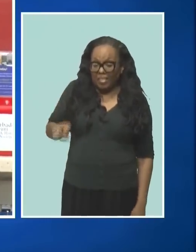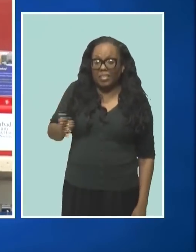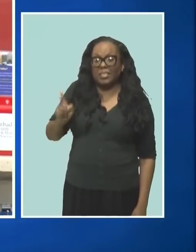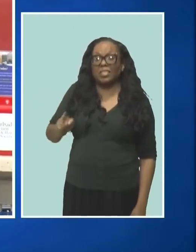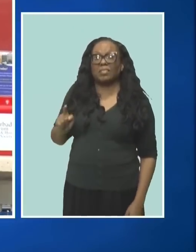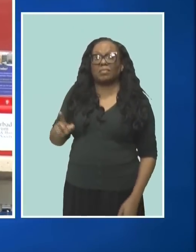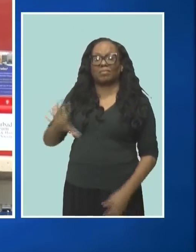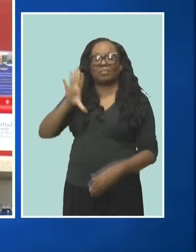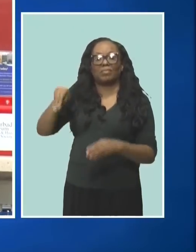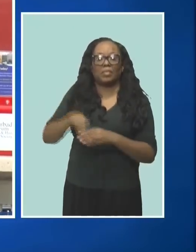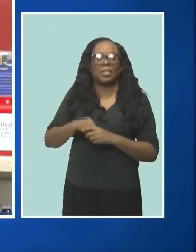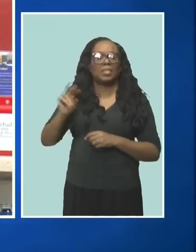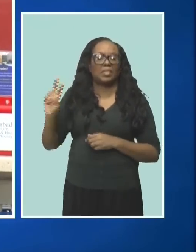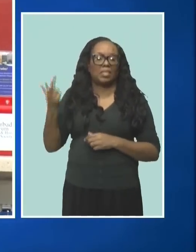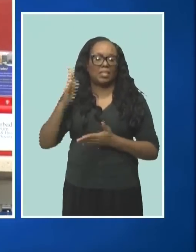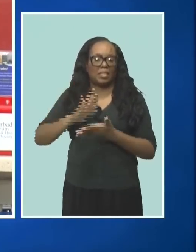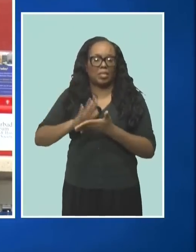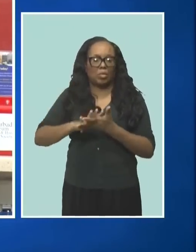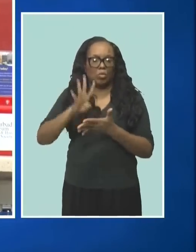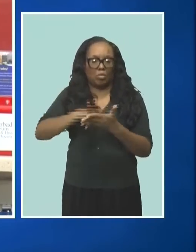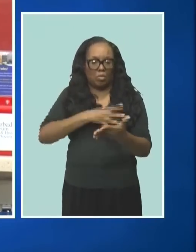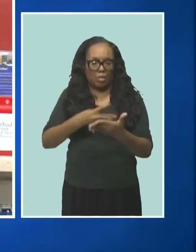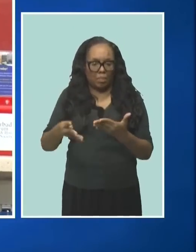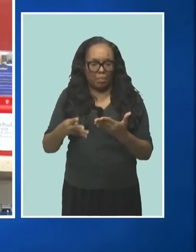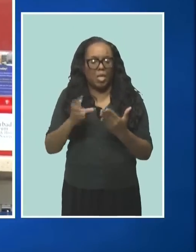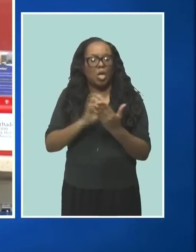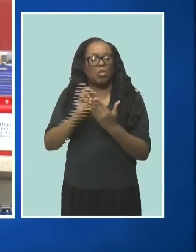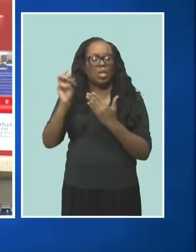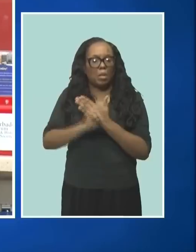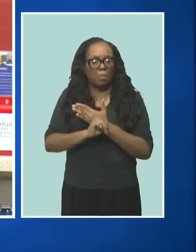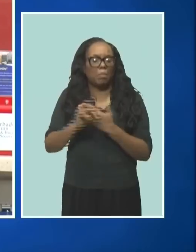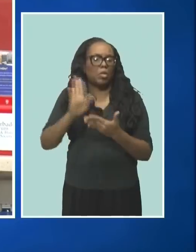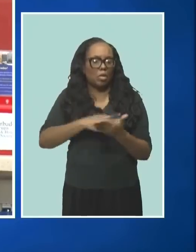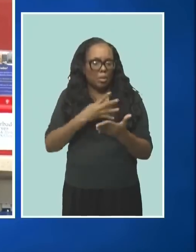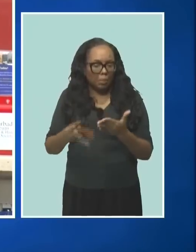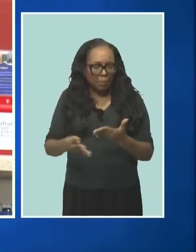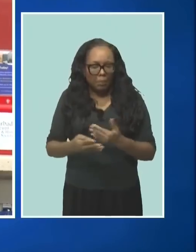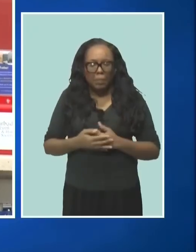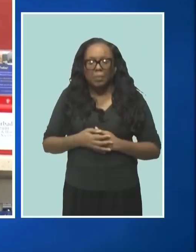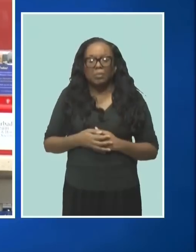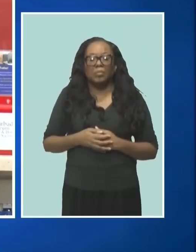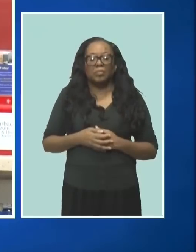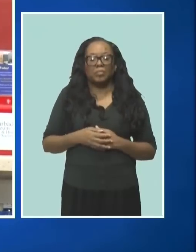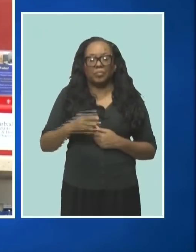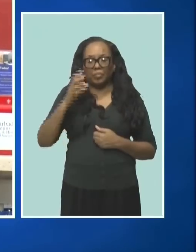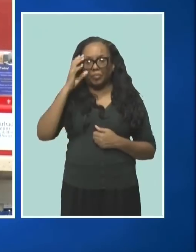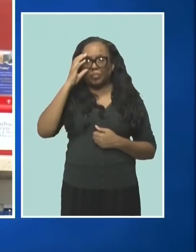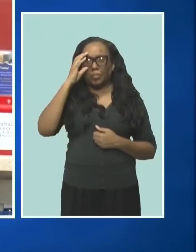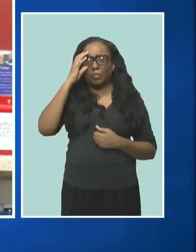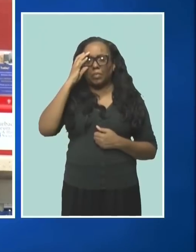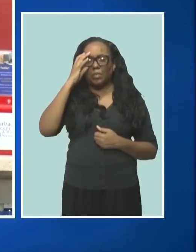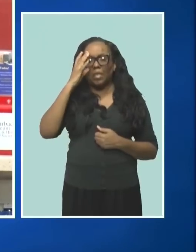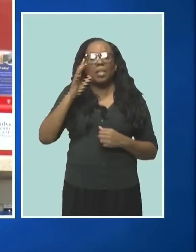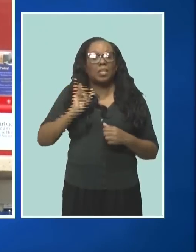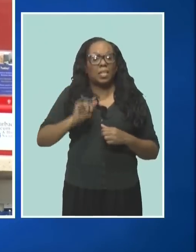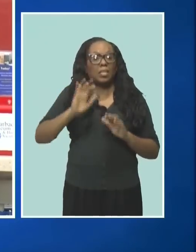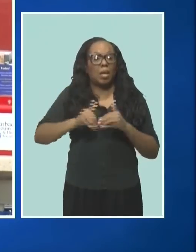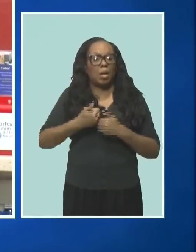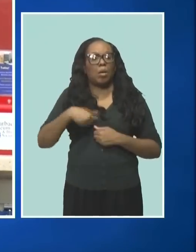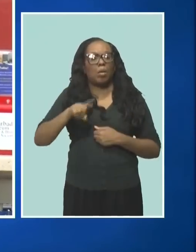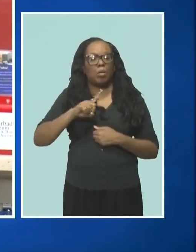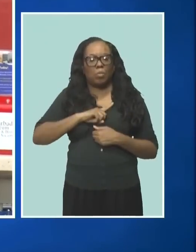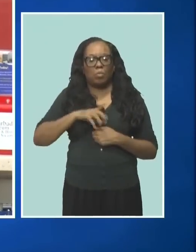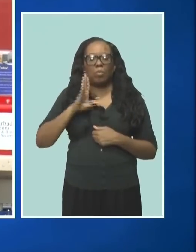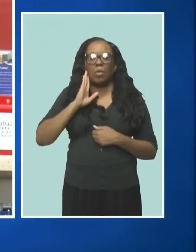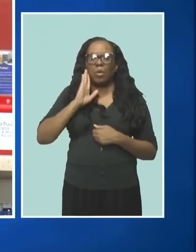in the secondary school curriculum. This is how we will know how we are going to stand for ourselves across the world. If we don't know